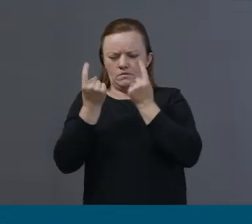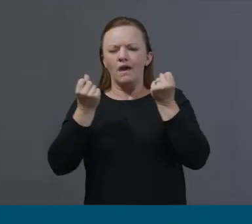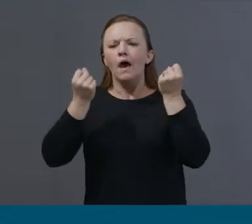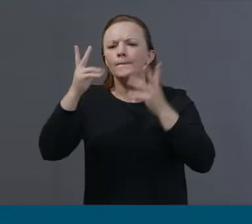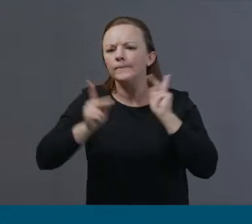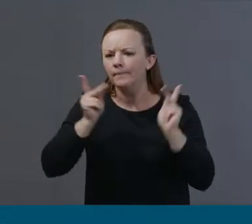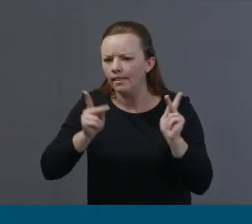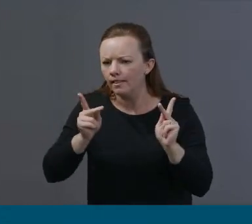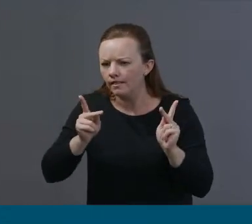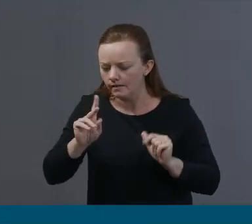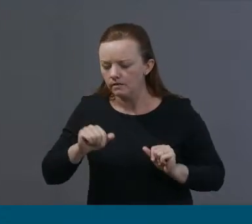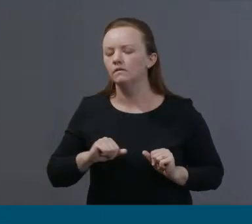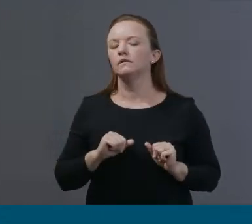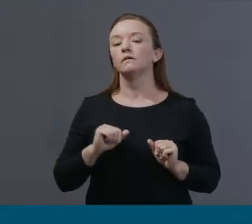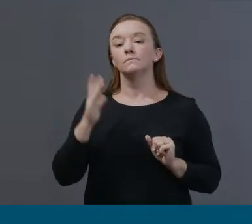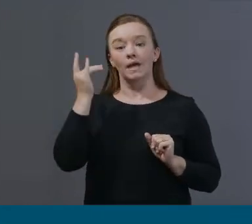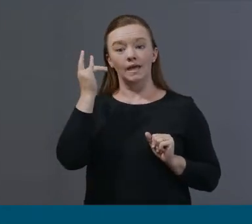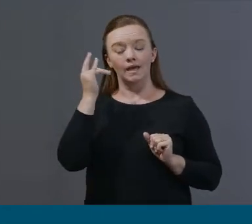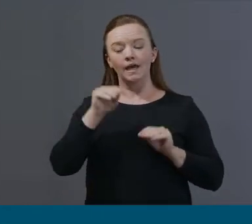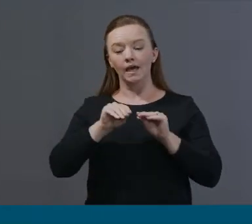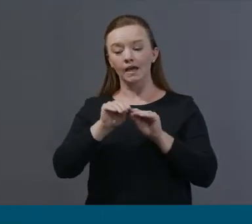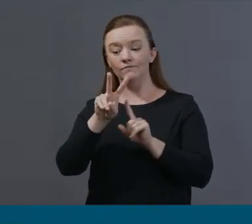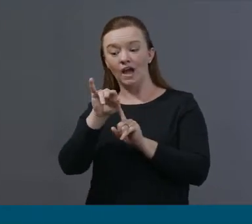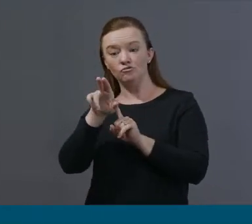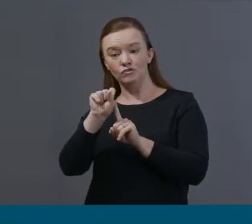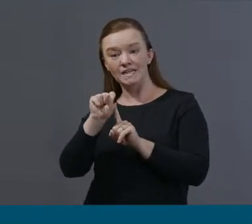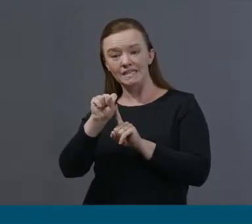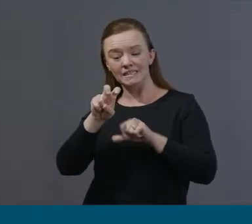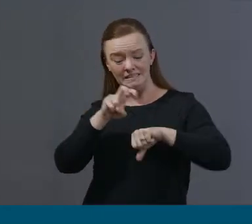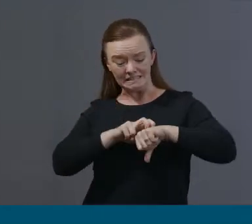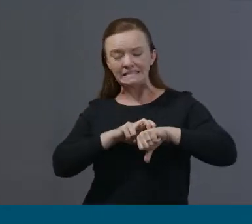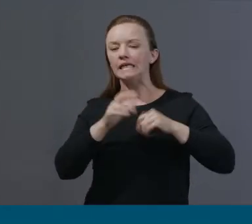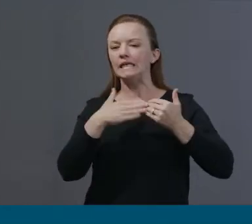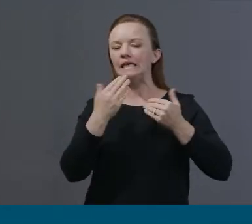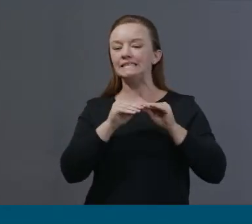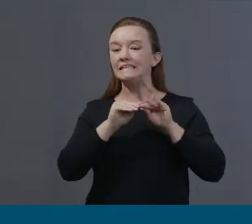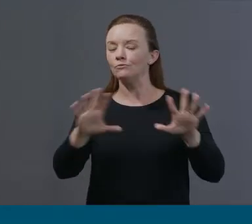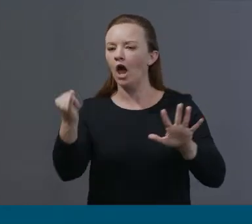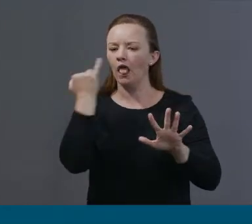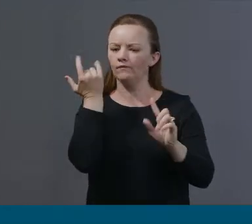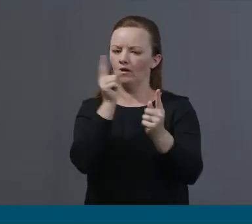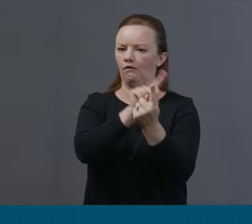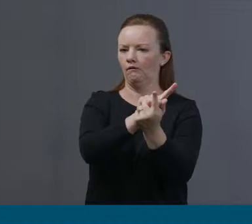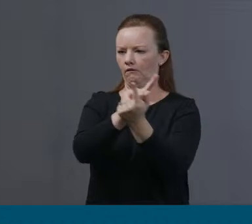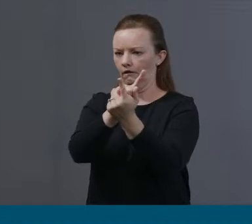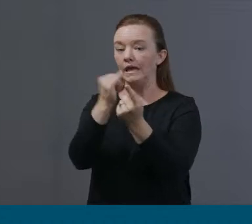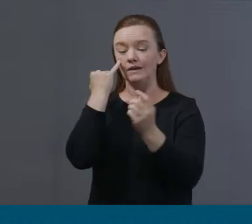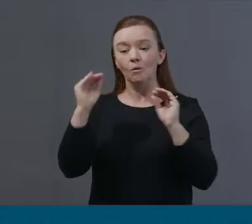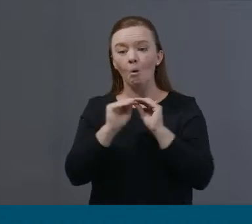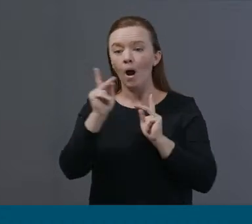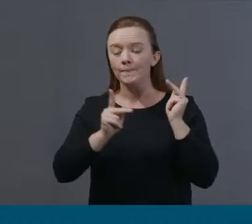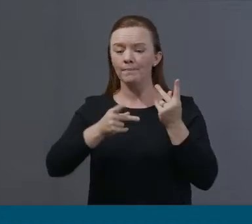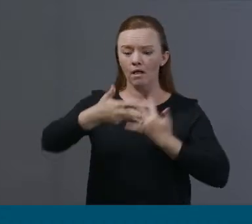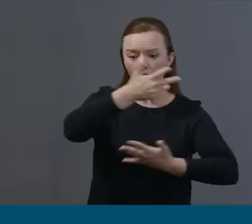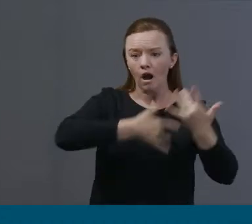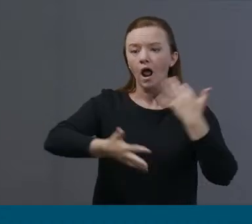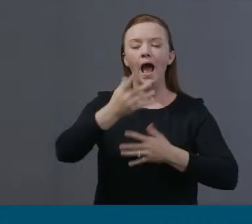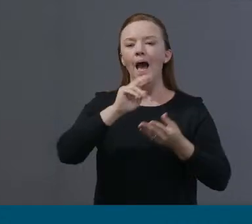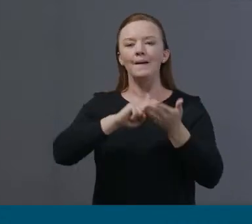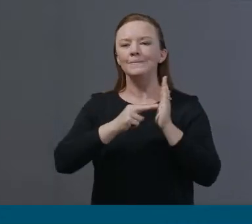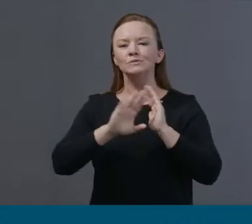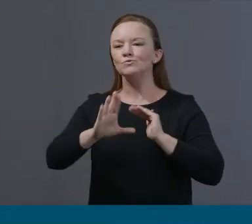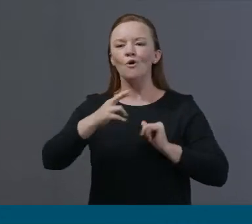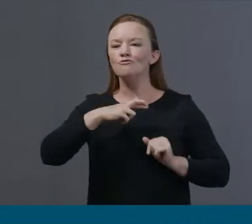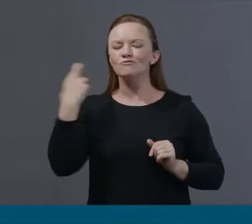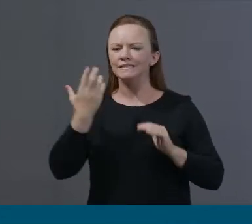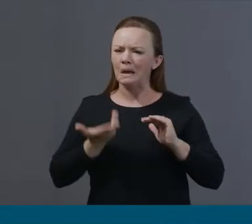viruses are mostly spread between people. So the more people you interact with, the more your risk is